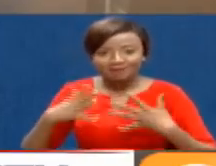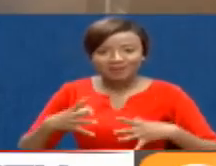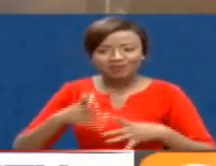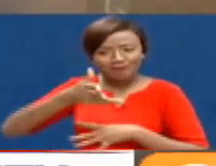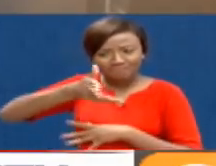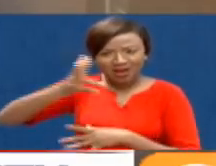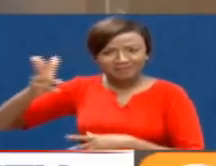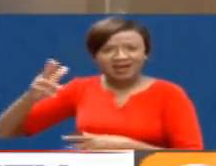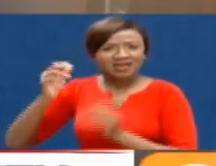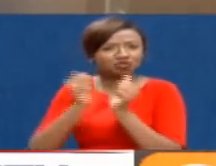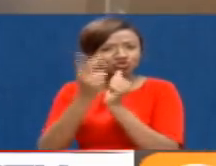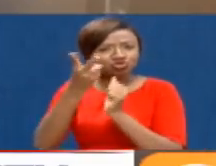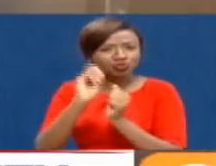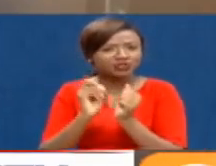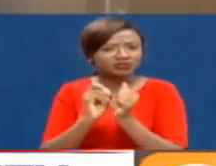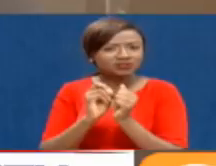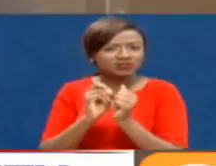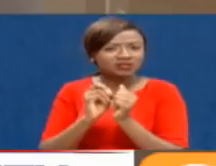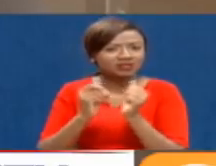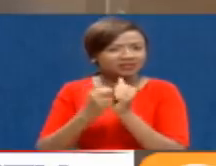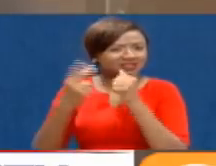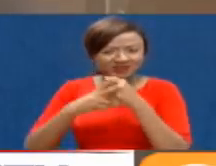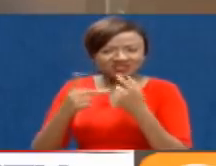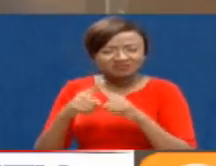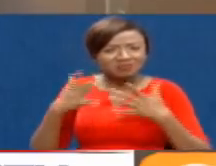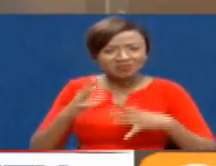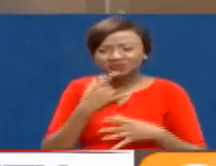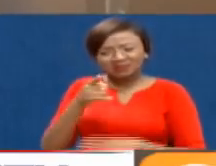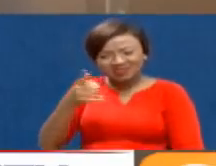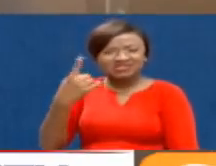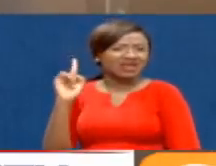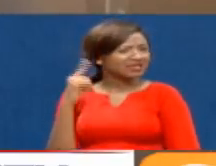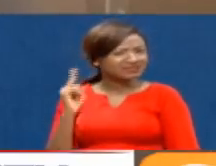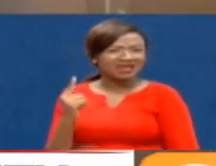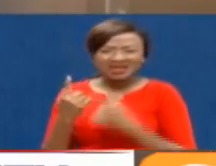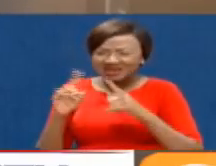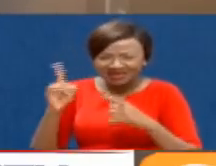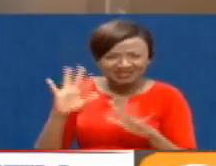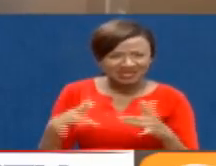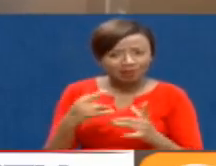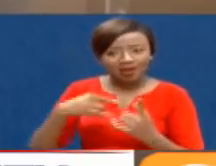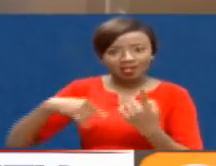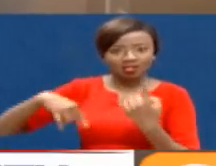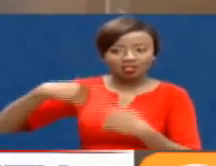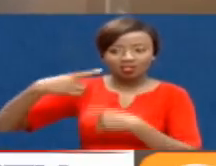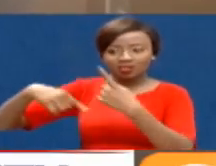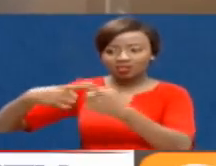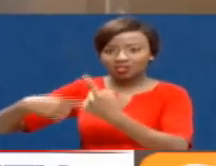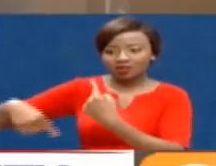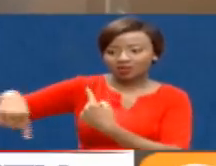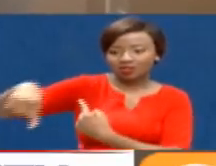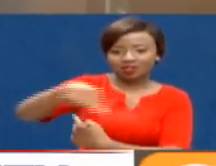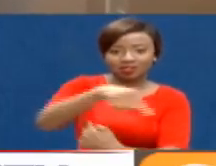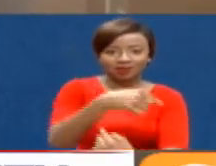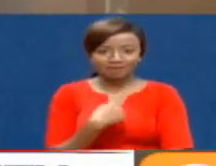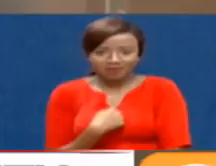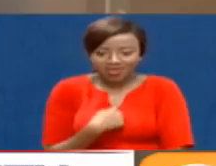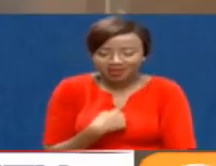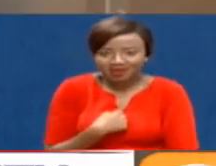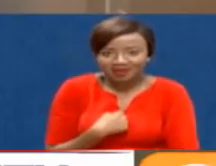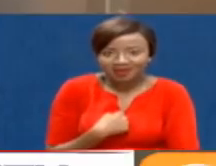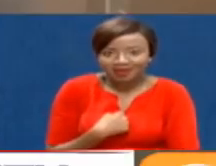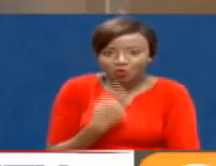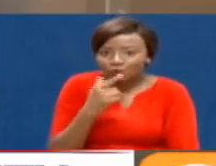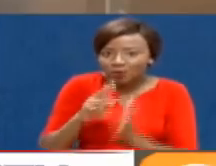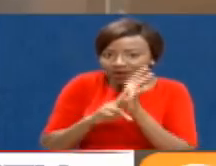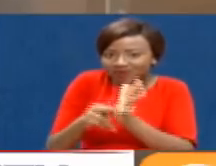by police and others were justifying it. But this is a circle that goes around. Eventually it will come to you and there will be nobody speaking up on your behalf. So every